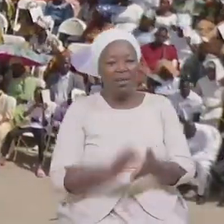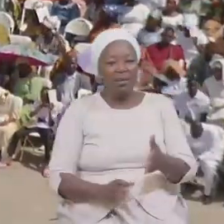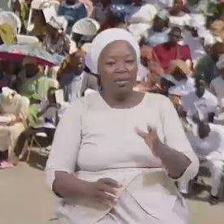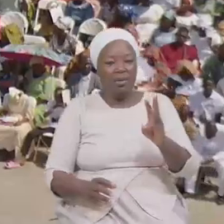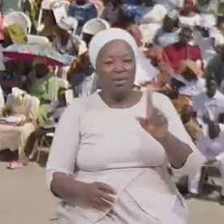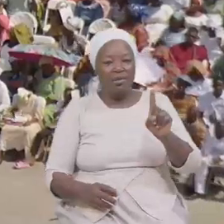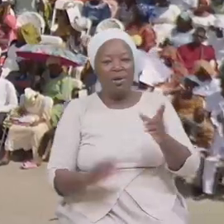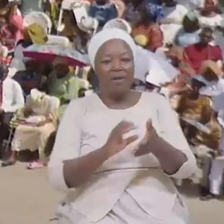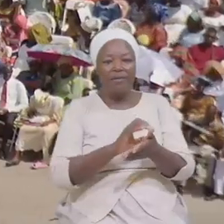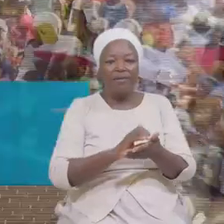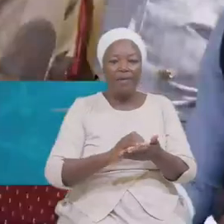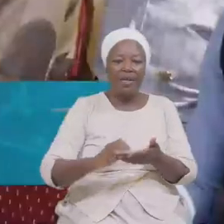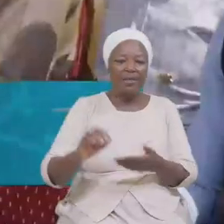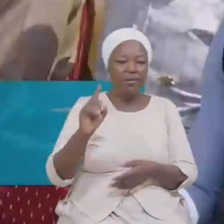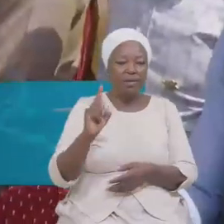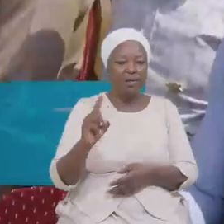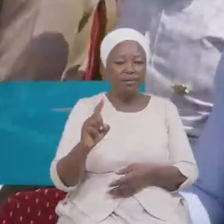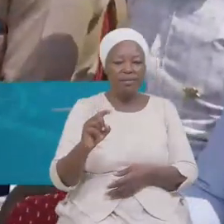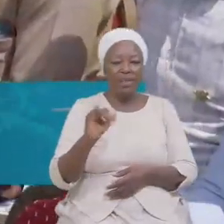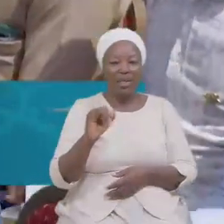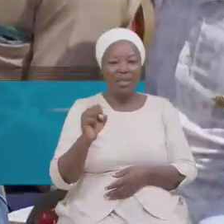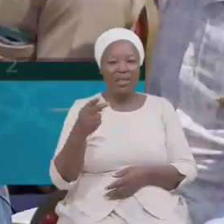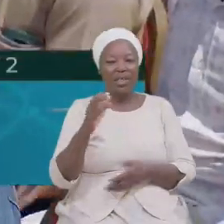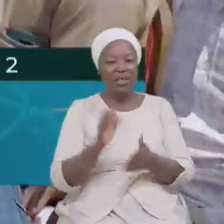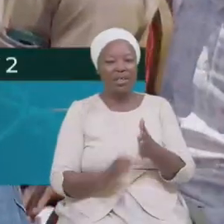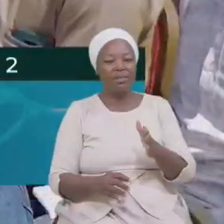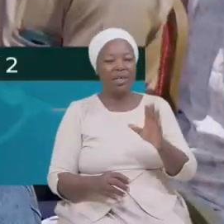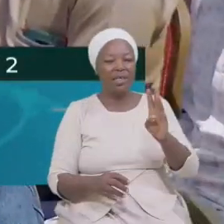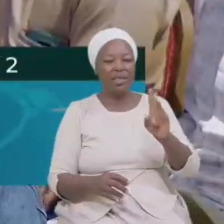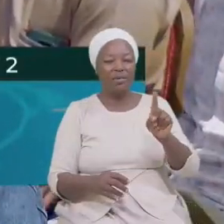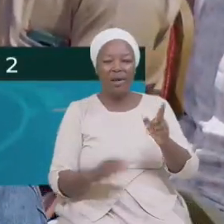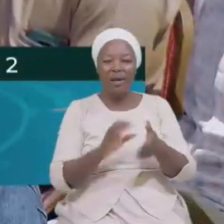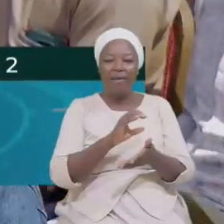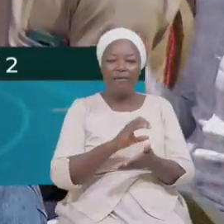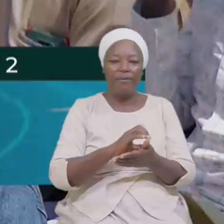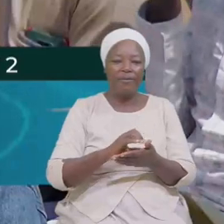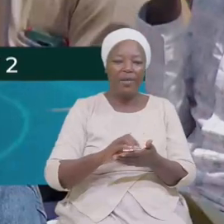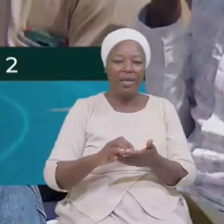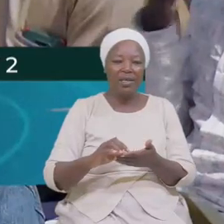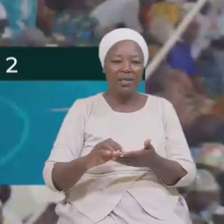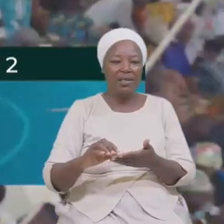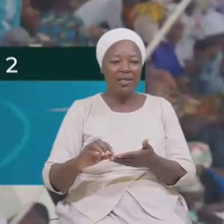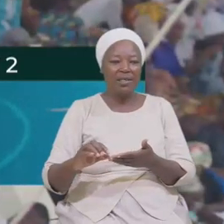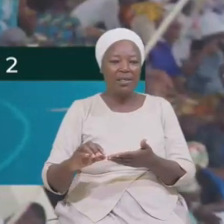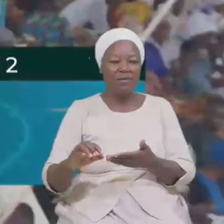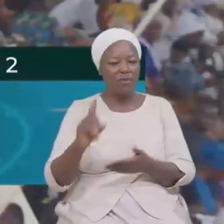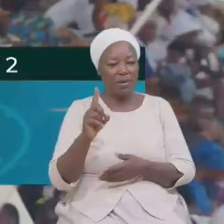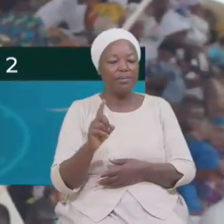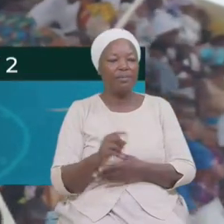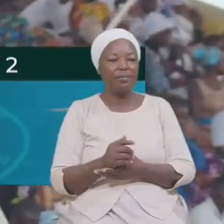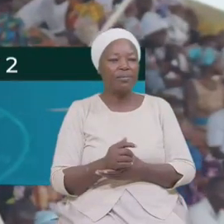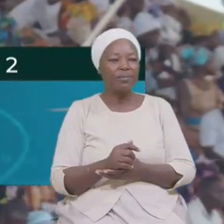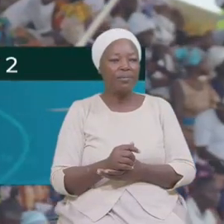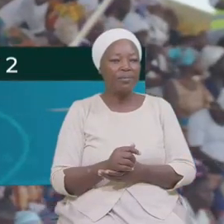at verse 1. Isaiah chapter 61, and we're reading from verse 1. It